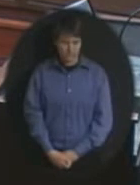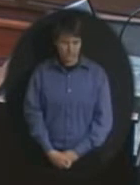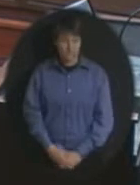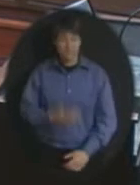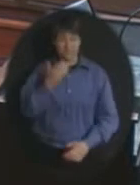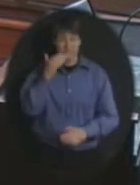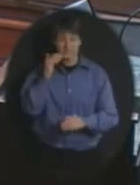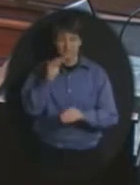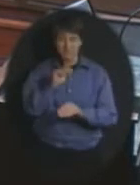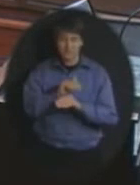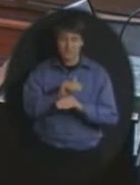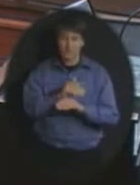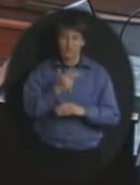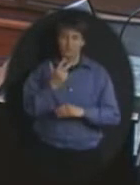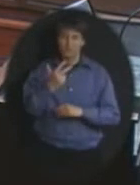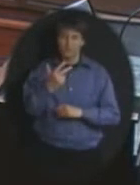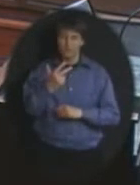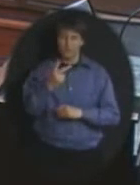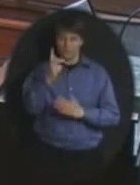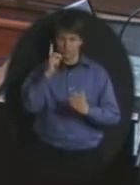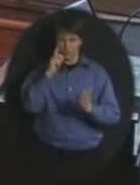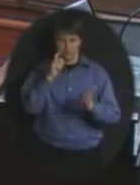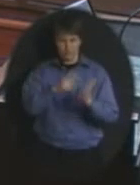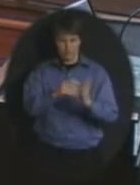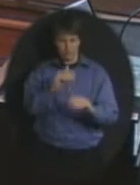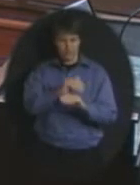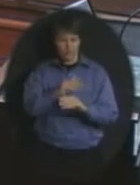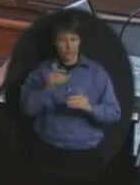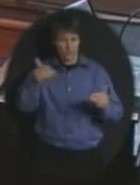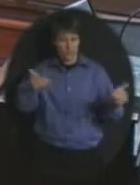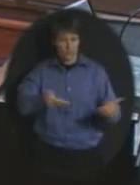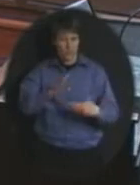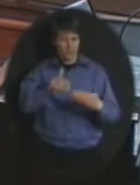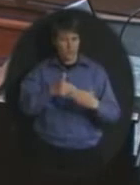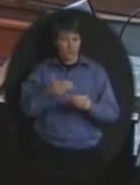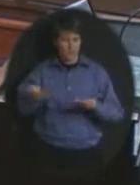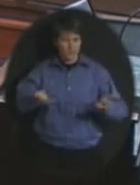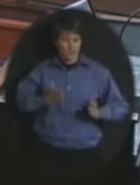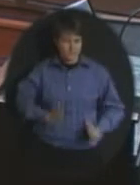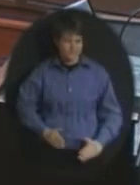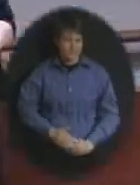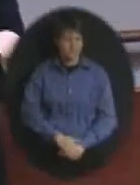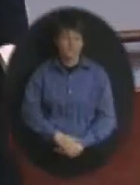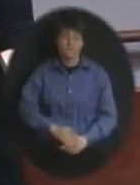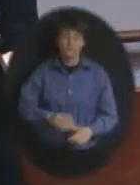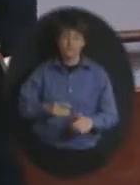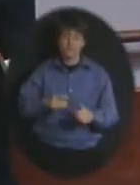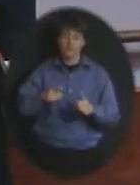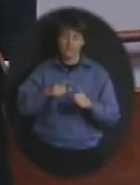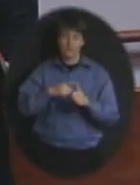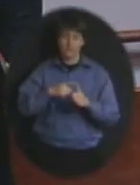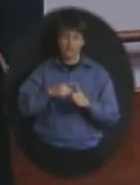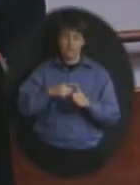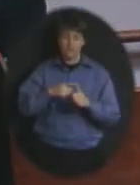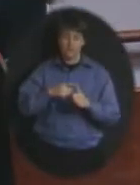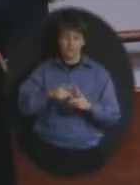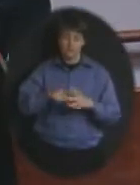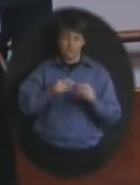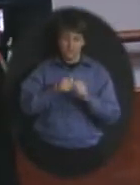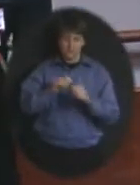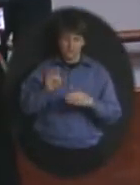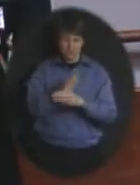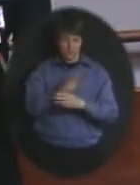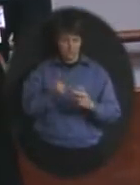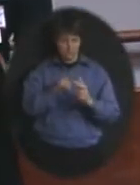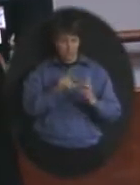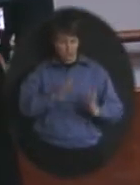Good evening. We have 3 recognitions tonight. I'd like to welcome all of our distinguished guests. We're going to begin our recognitions tonight with a business partner.